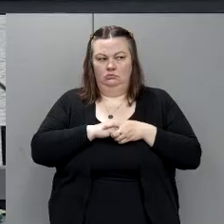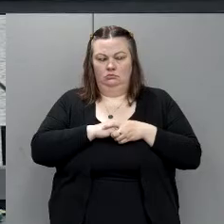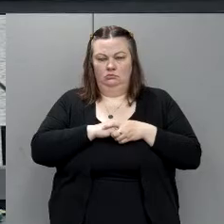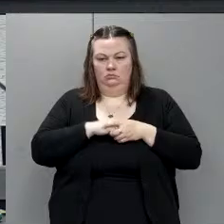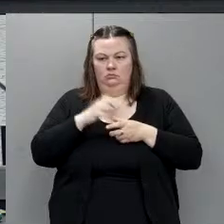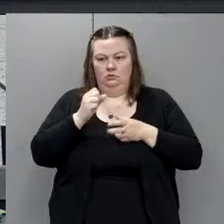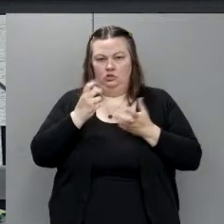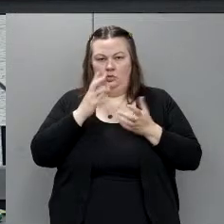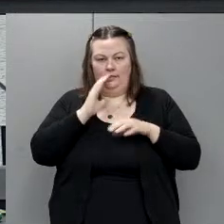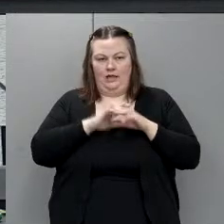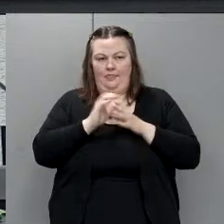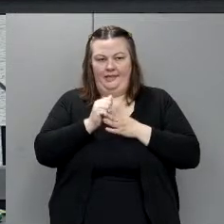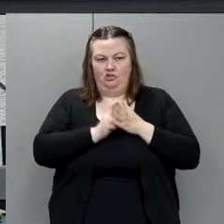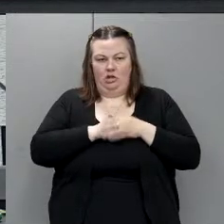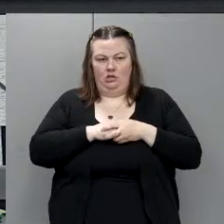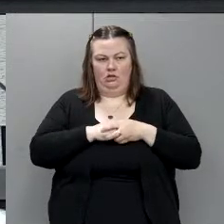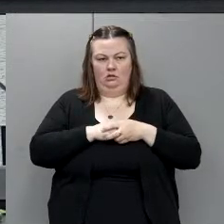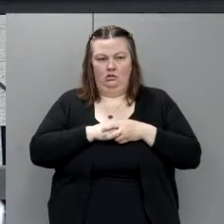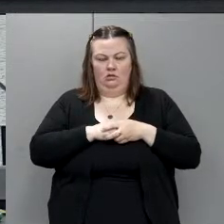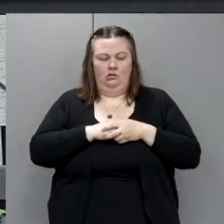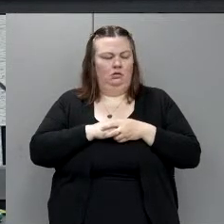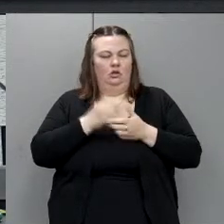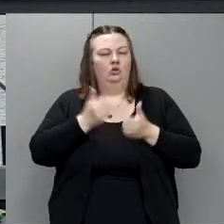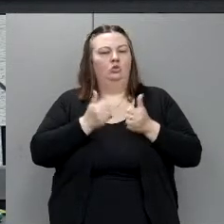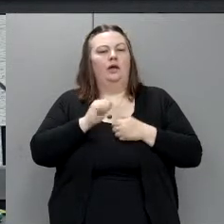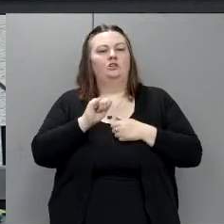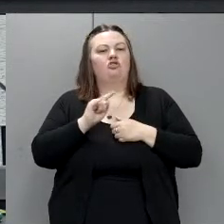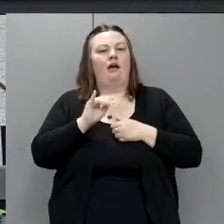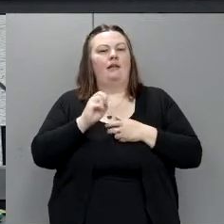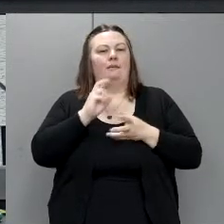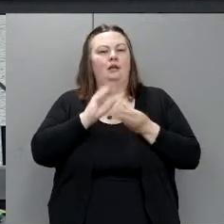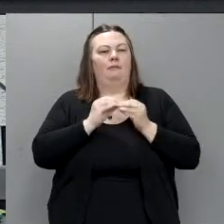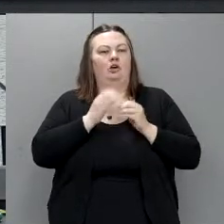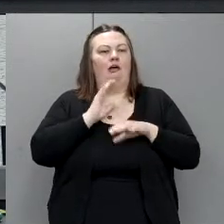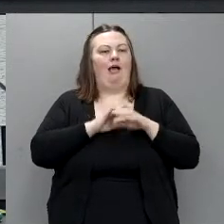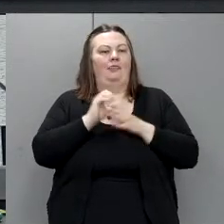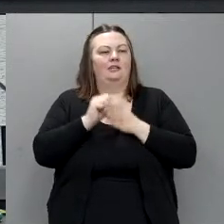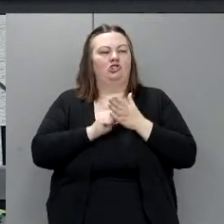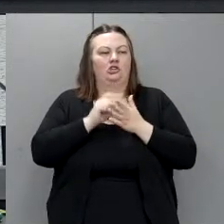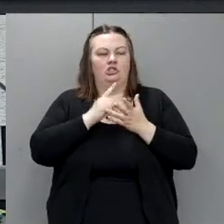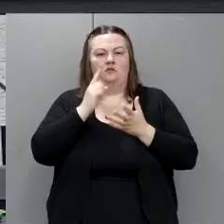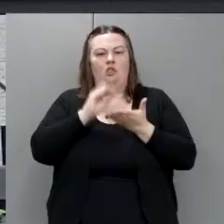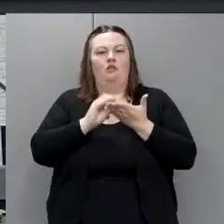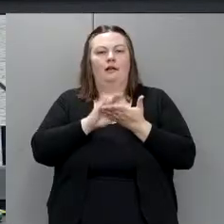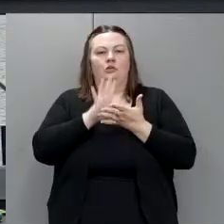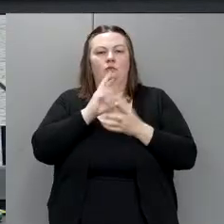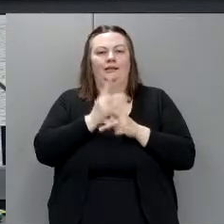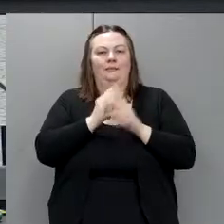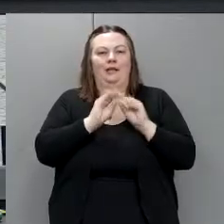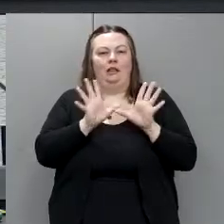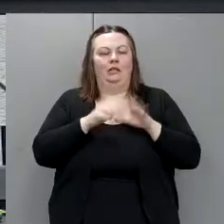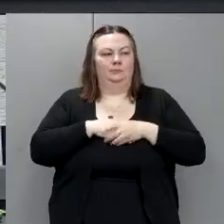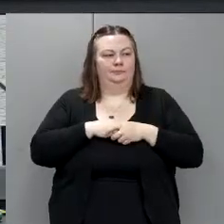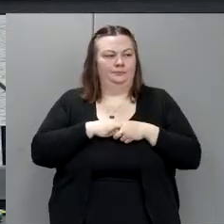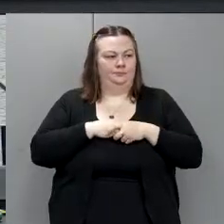So it's on the agenda. Which item is it on the agenda? So just for the record, so we can keep the record